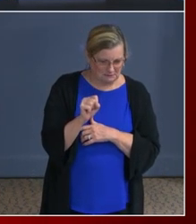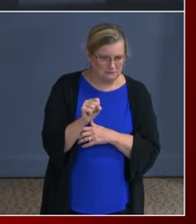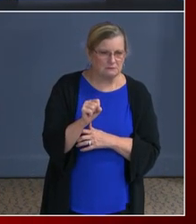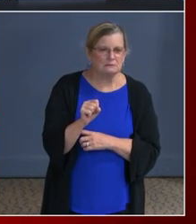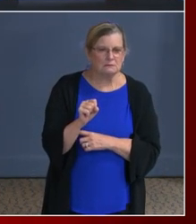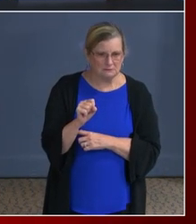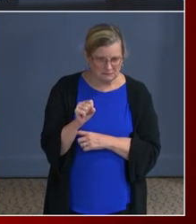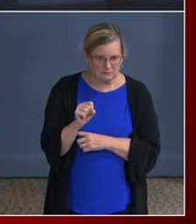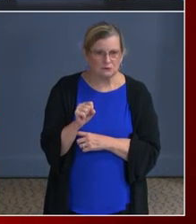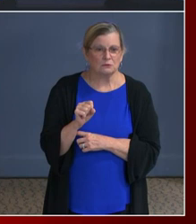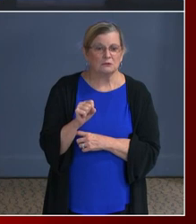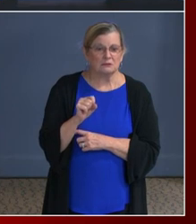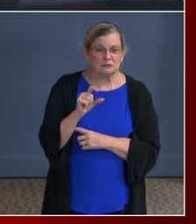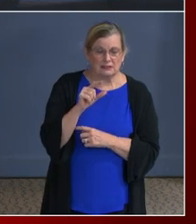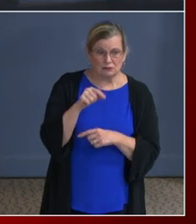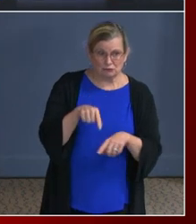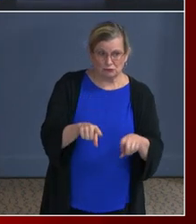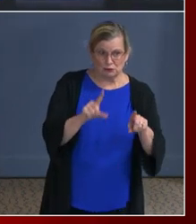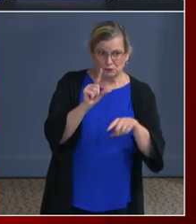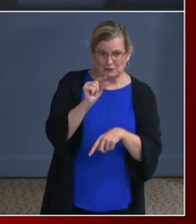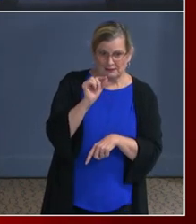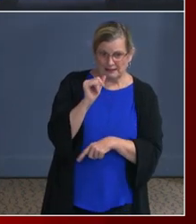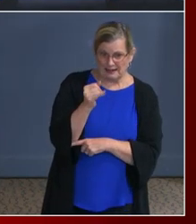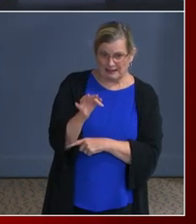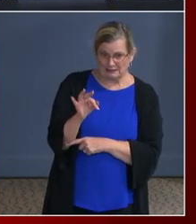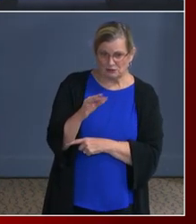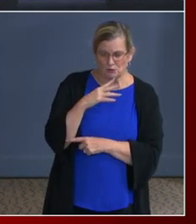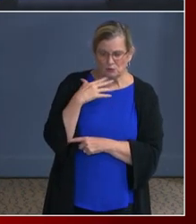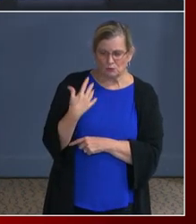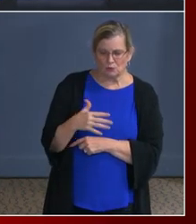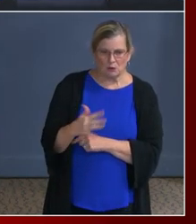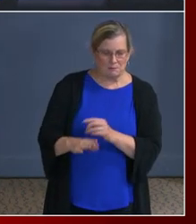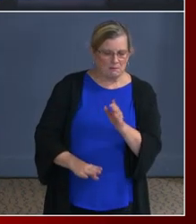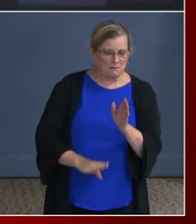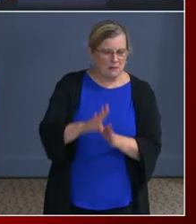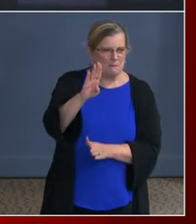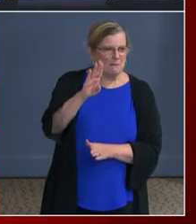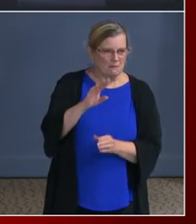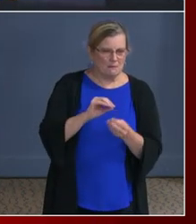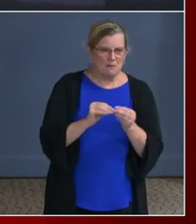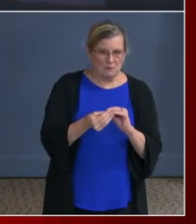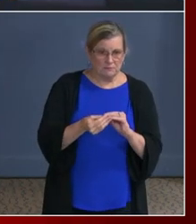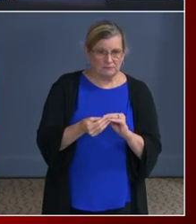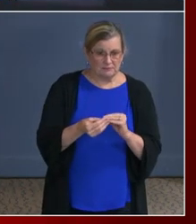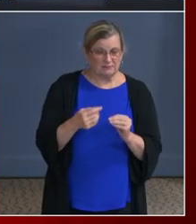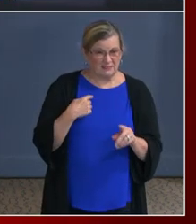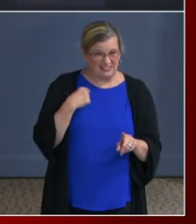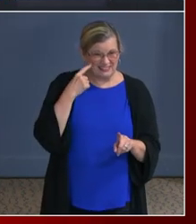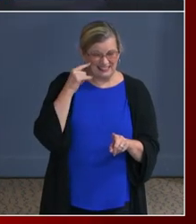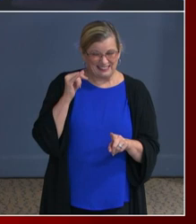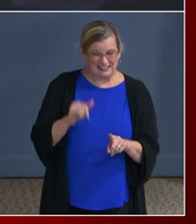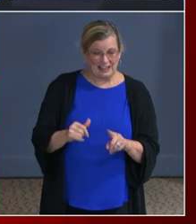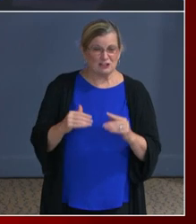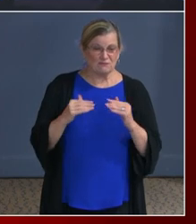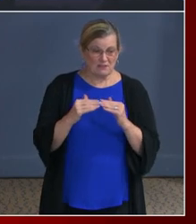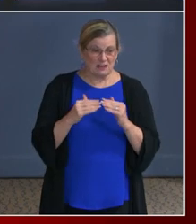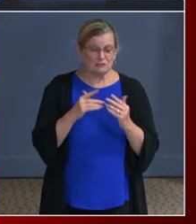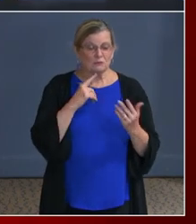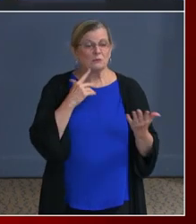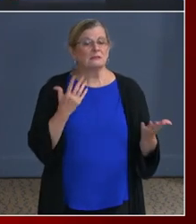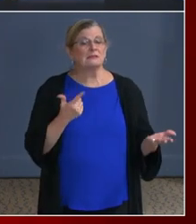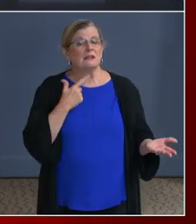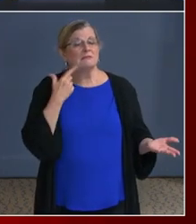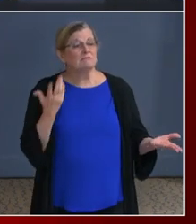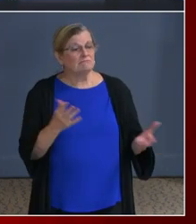year 2000. And I think it's fair to say that one pandemic is enough for us. So please